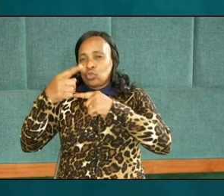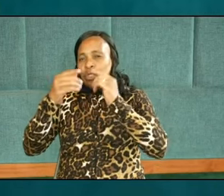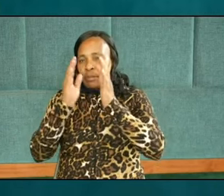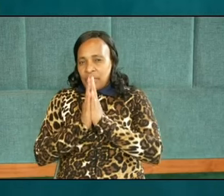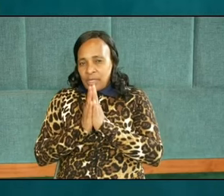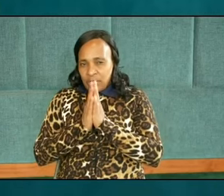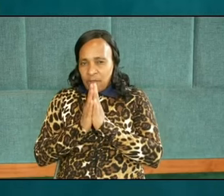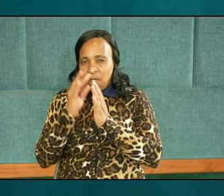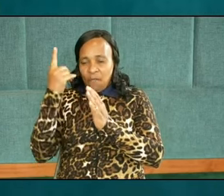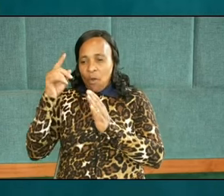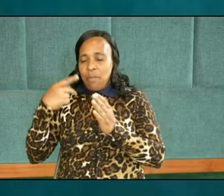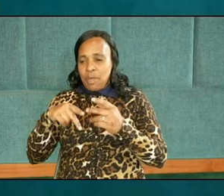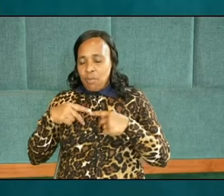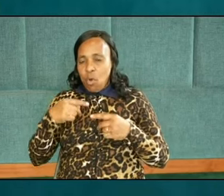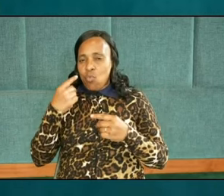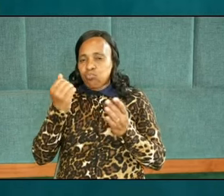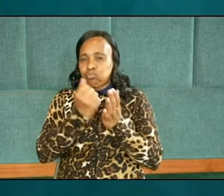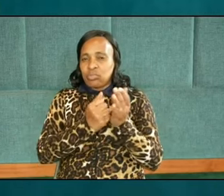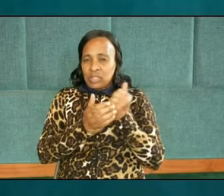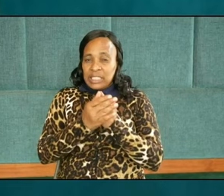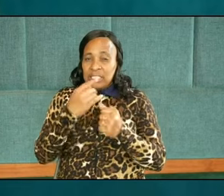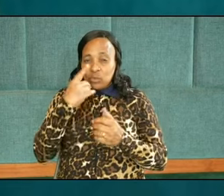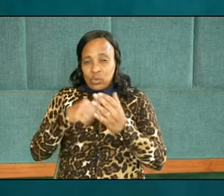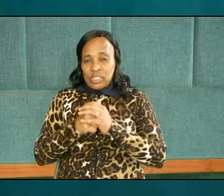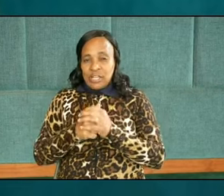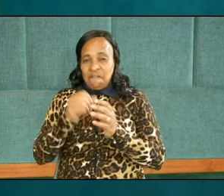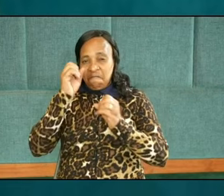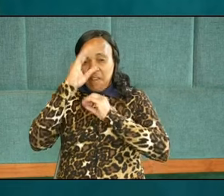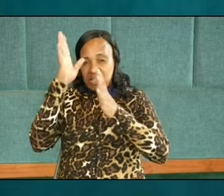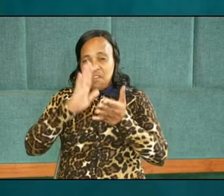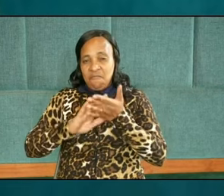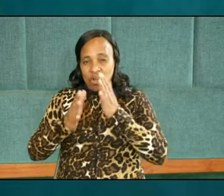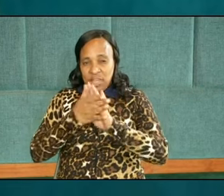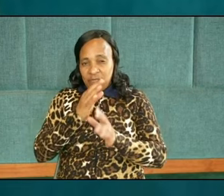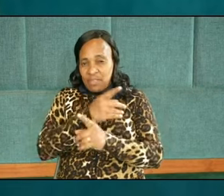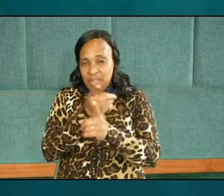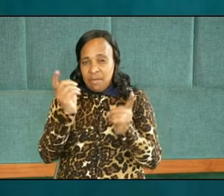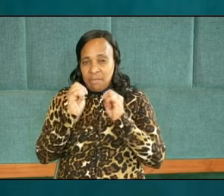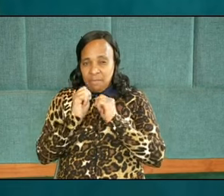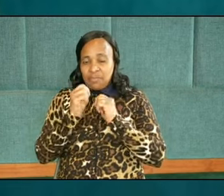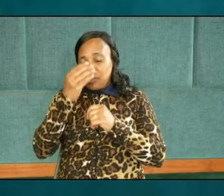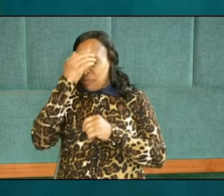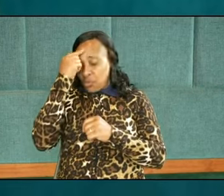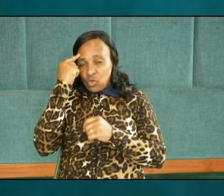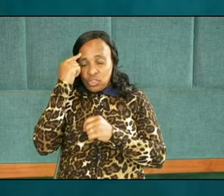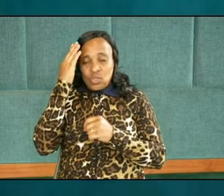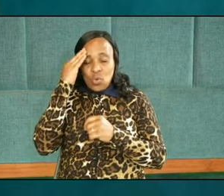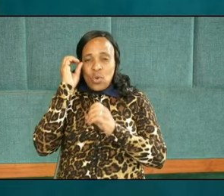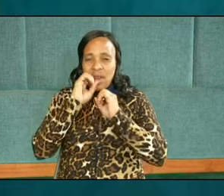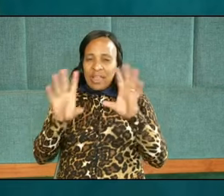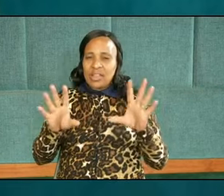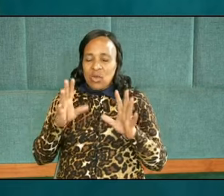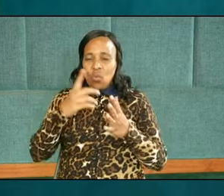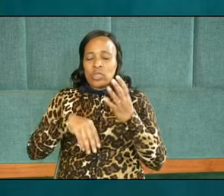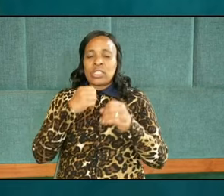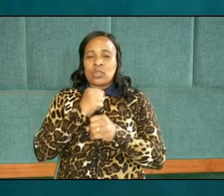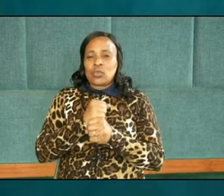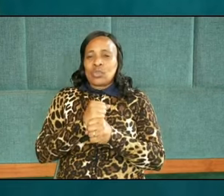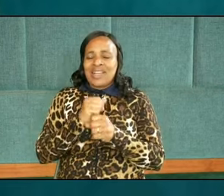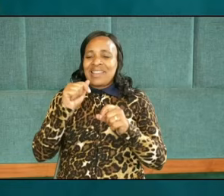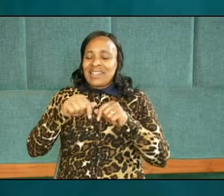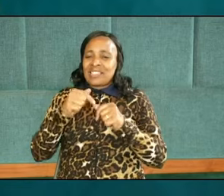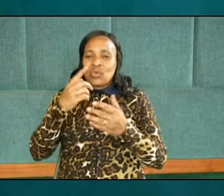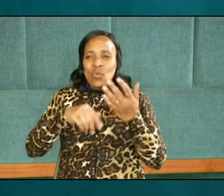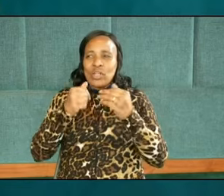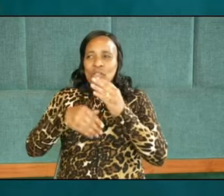him? He said, "Father, forgive them, for they know not what they do." So that is the posture for